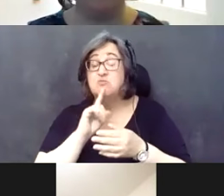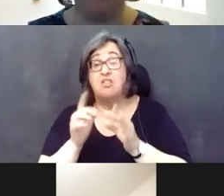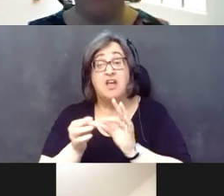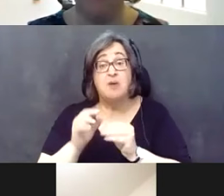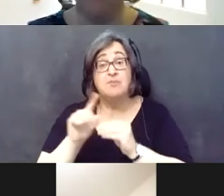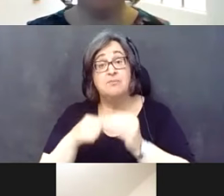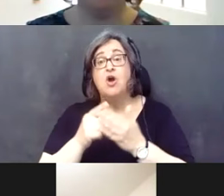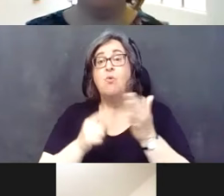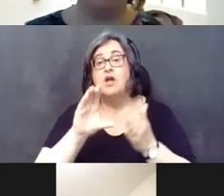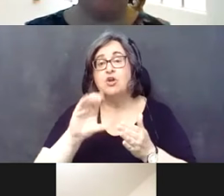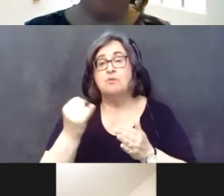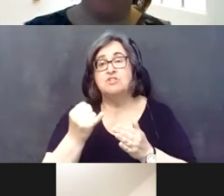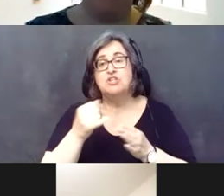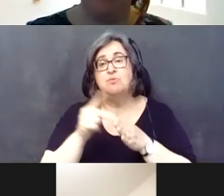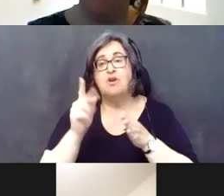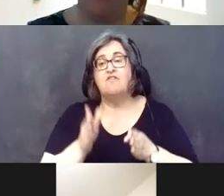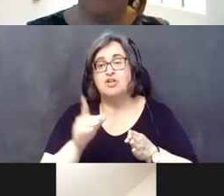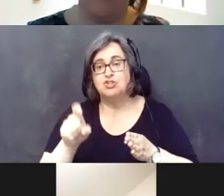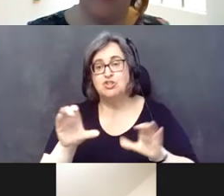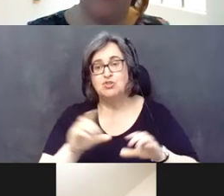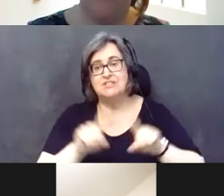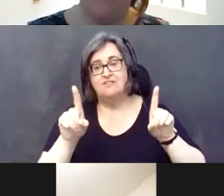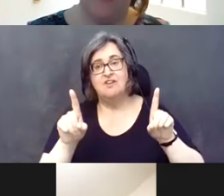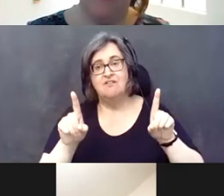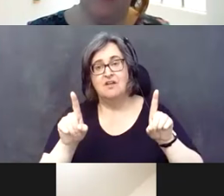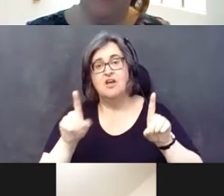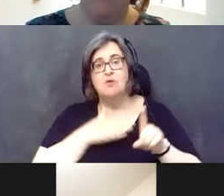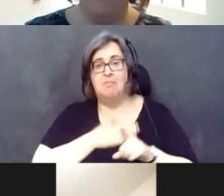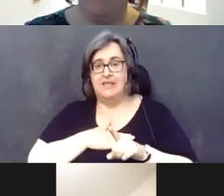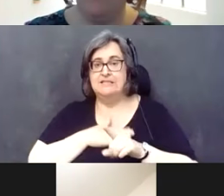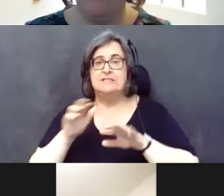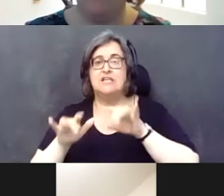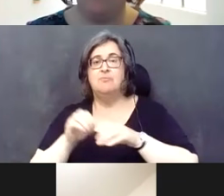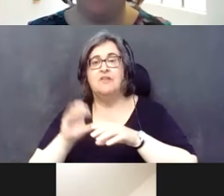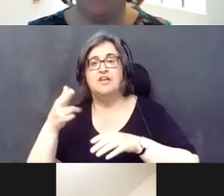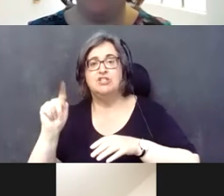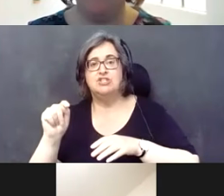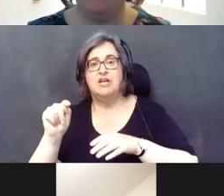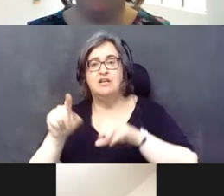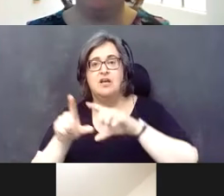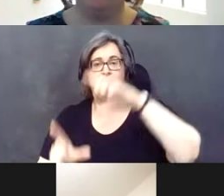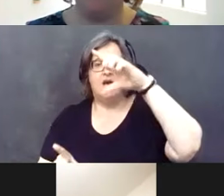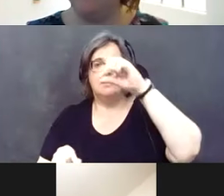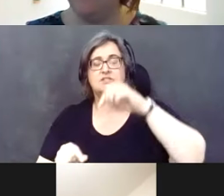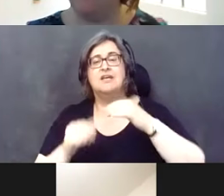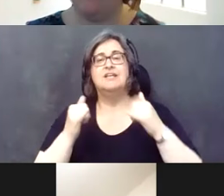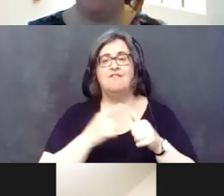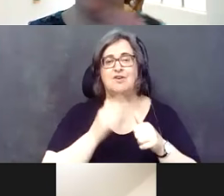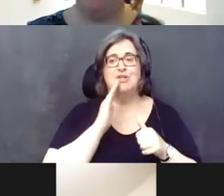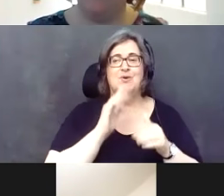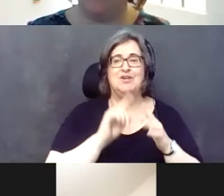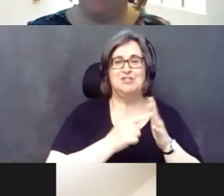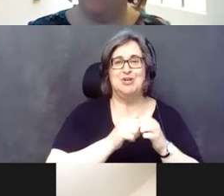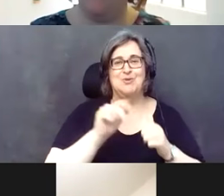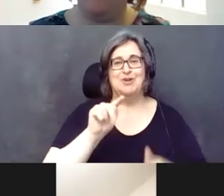do differently, please feel free to put that in the chat box for others to see. So for this one, let me start with Tracy, and then we'll